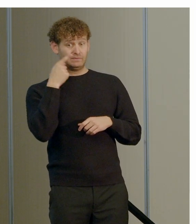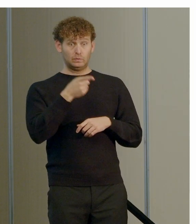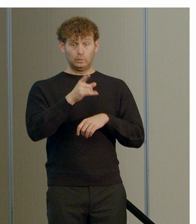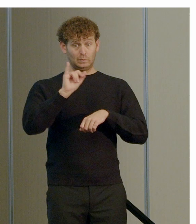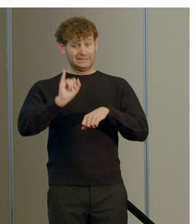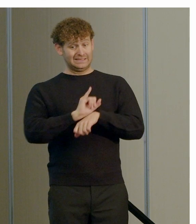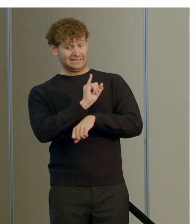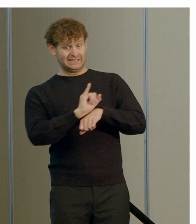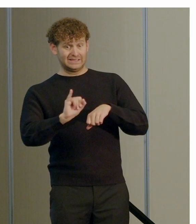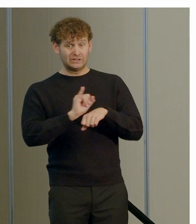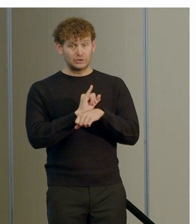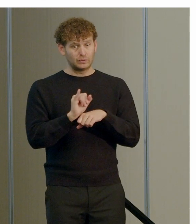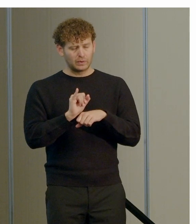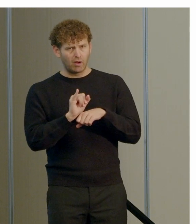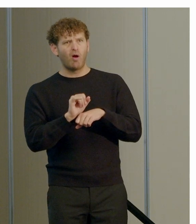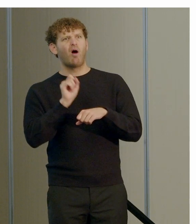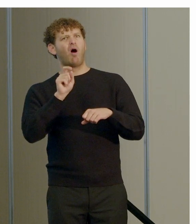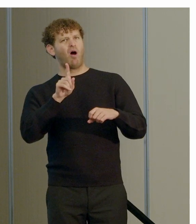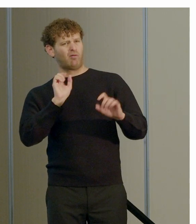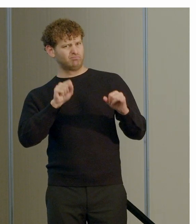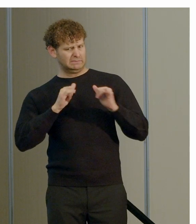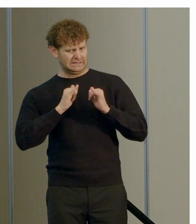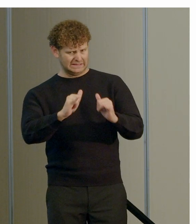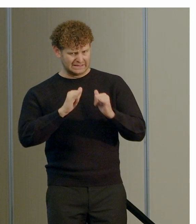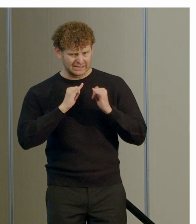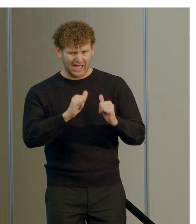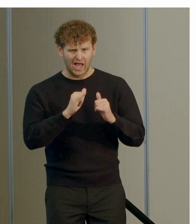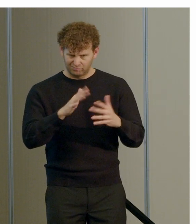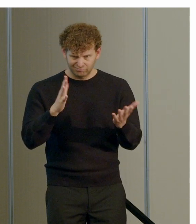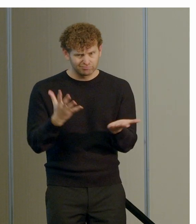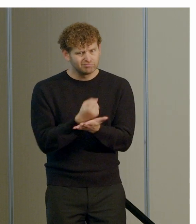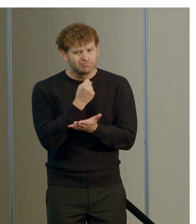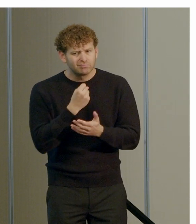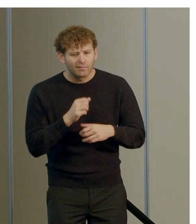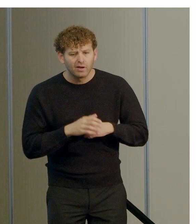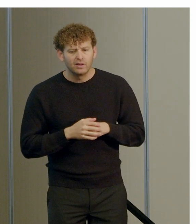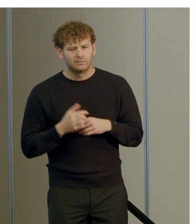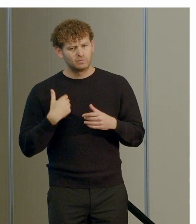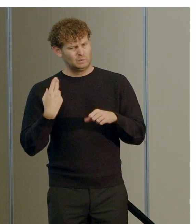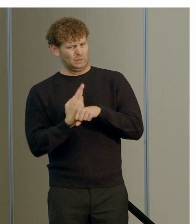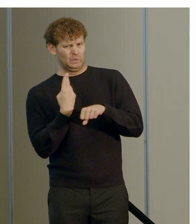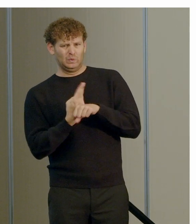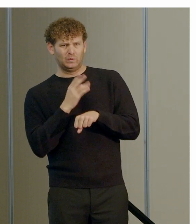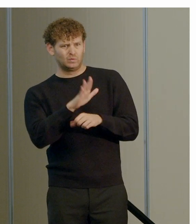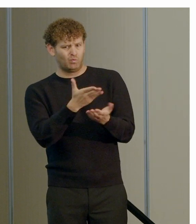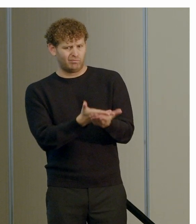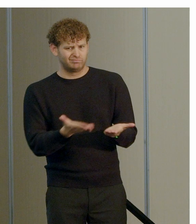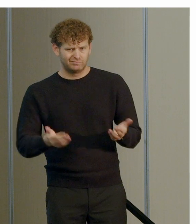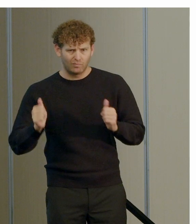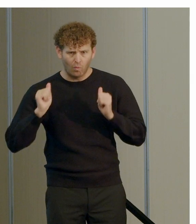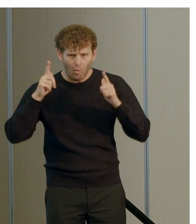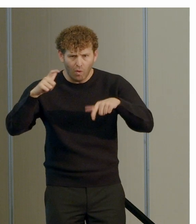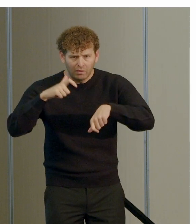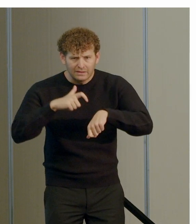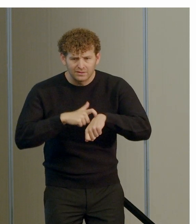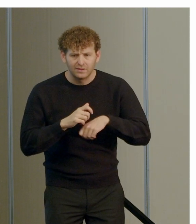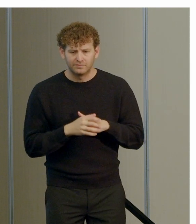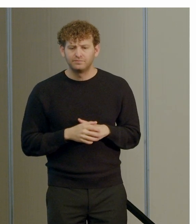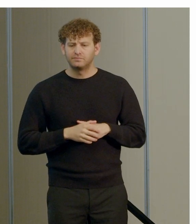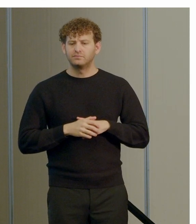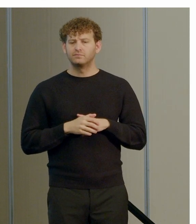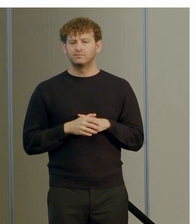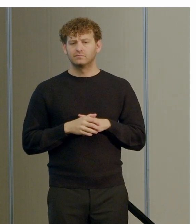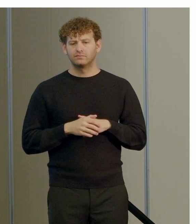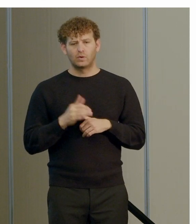time. So that's what this is about. And then we're highlighting what we think some key takeaways are, and again, lots of time for